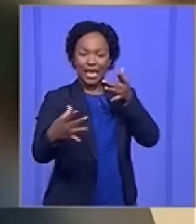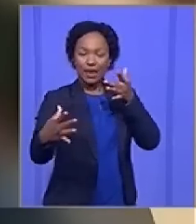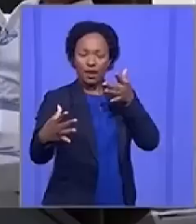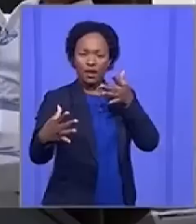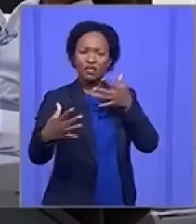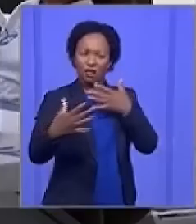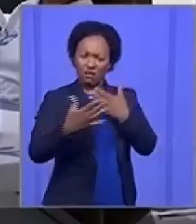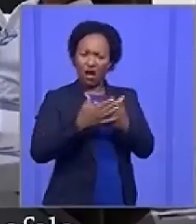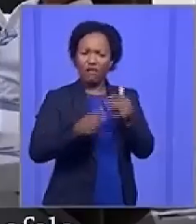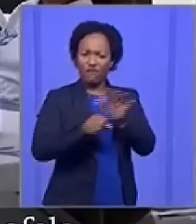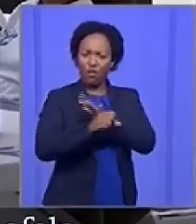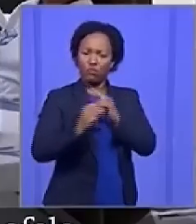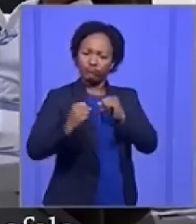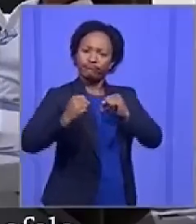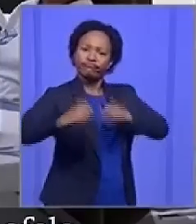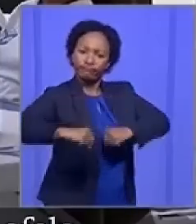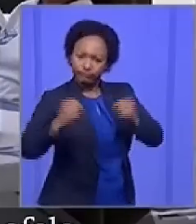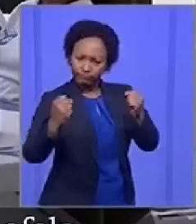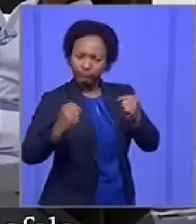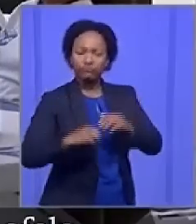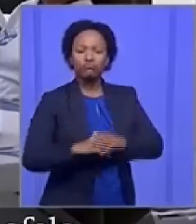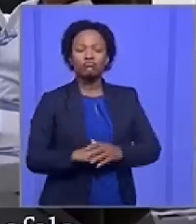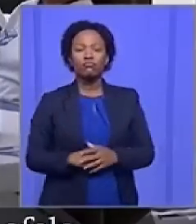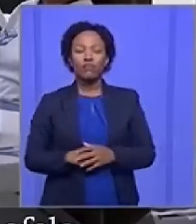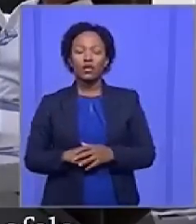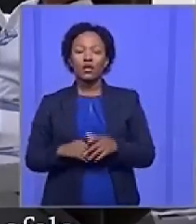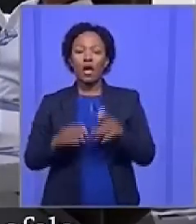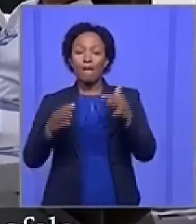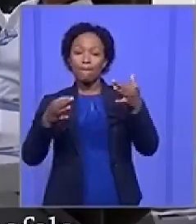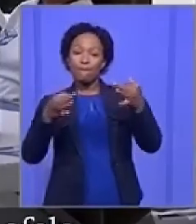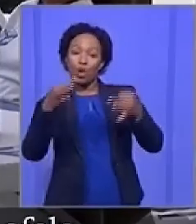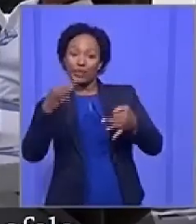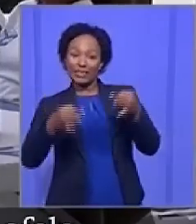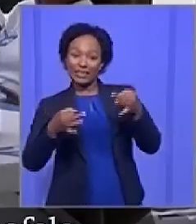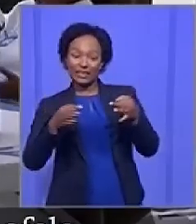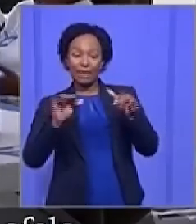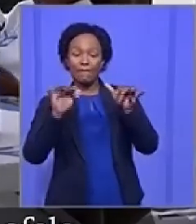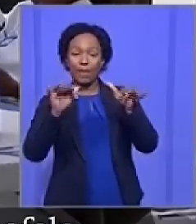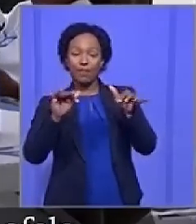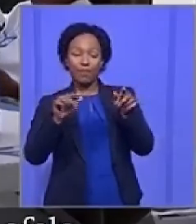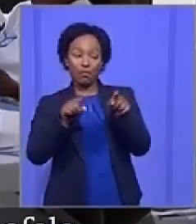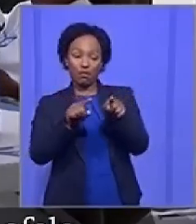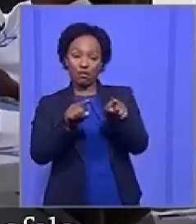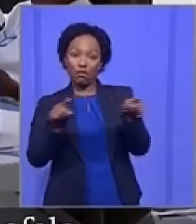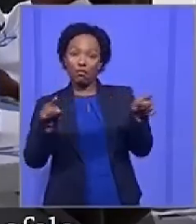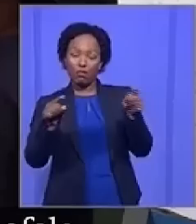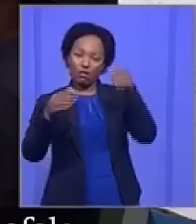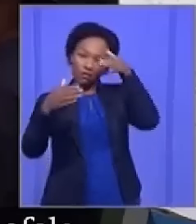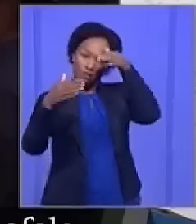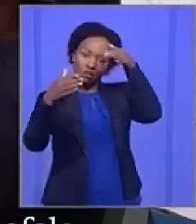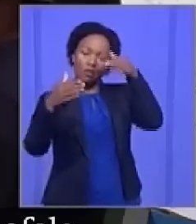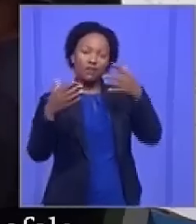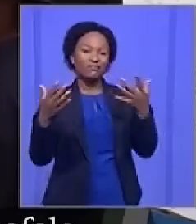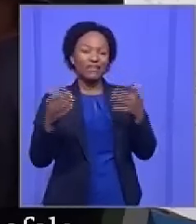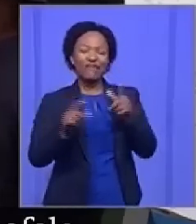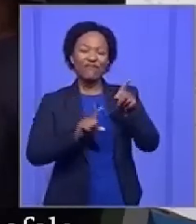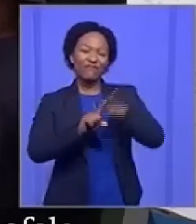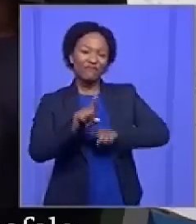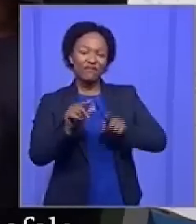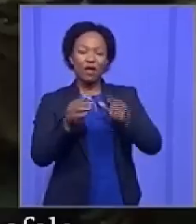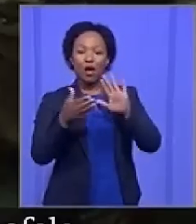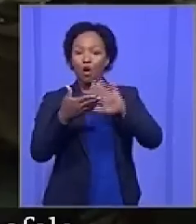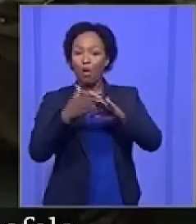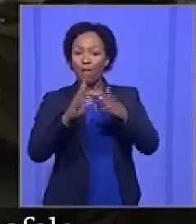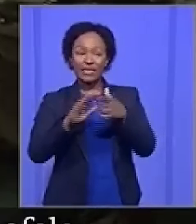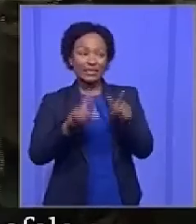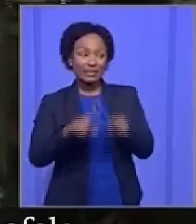with us. Ditsebi ditabeng tsa dipolotiki di re mekga ya dipolotiki e haellwa ke o rarolla mathata a baahi ba